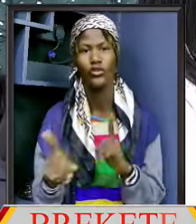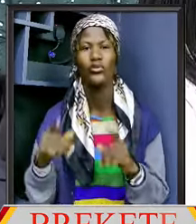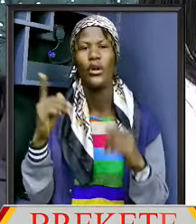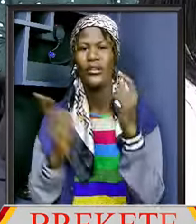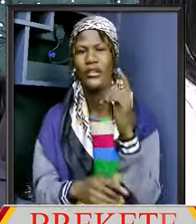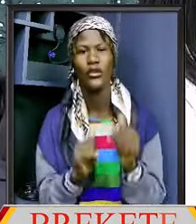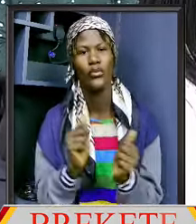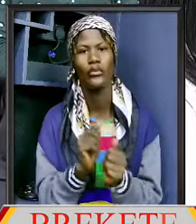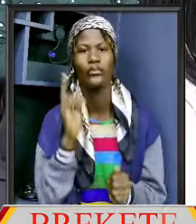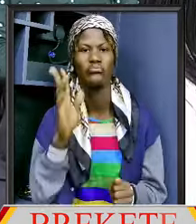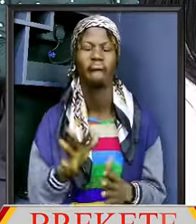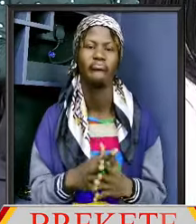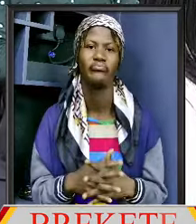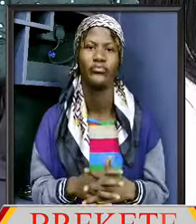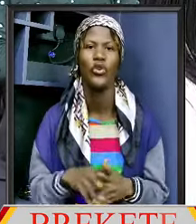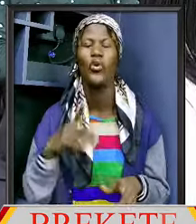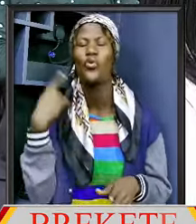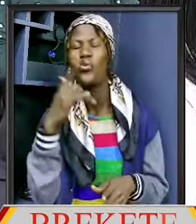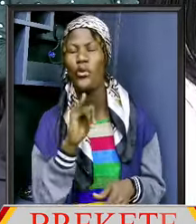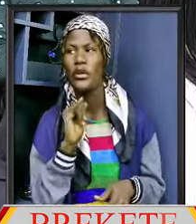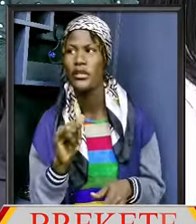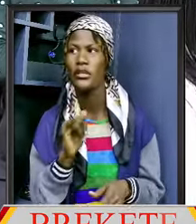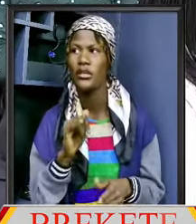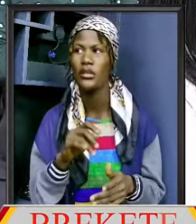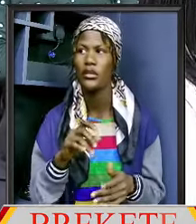morning. Who is a quack?